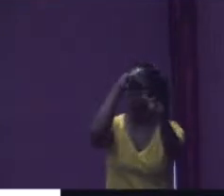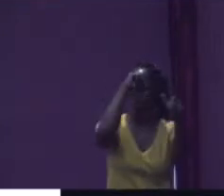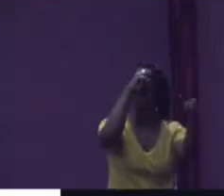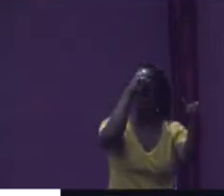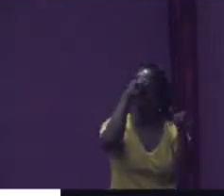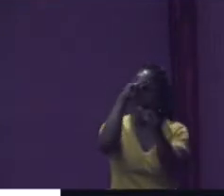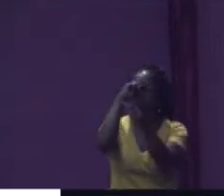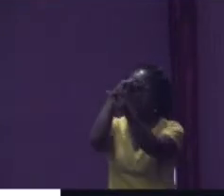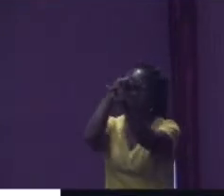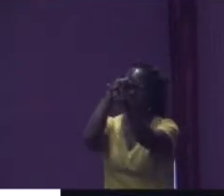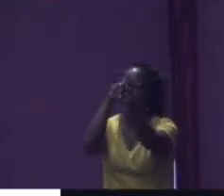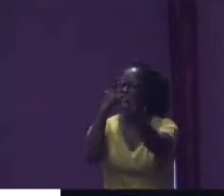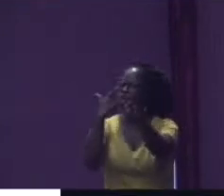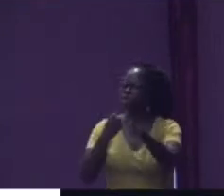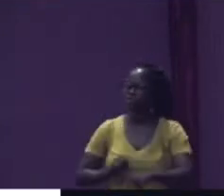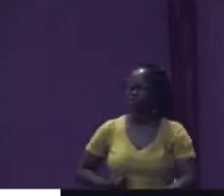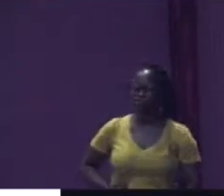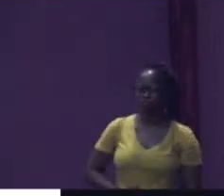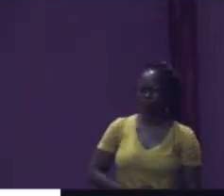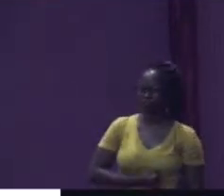a private